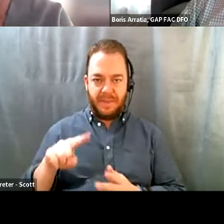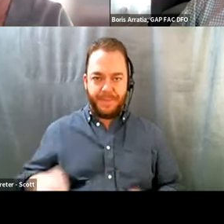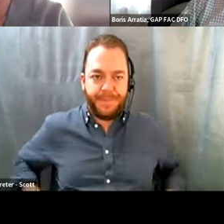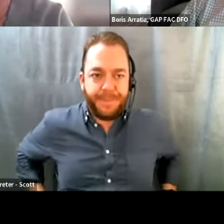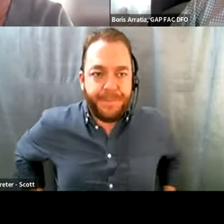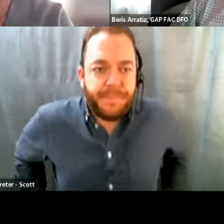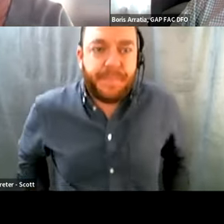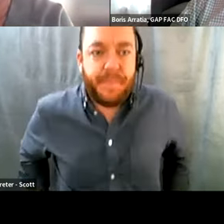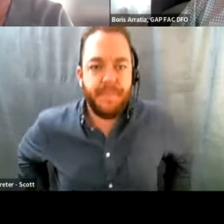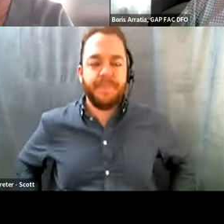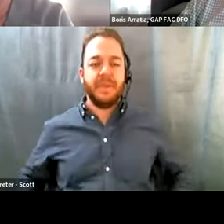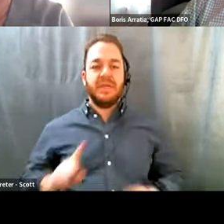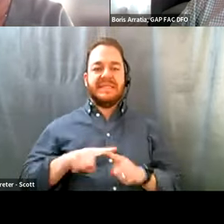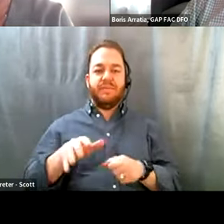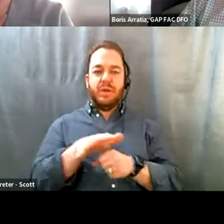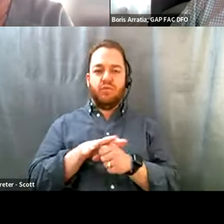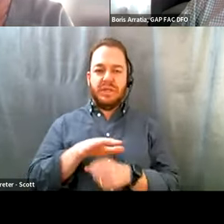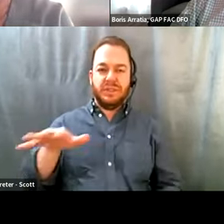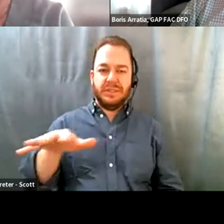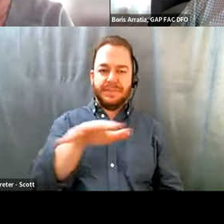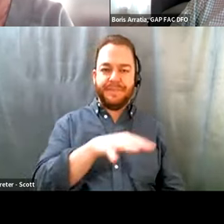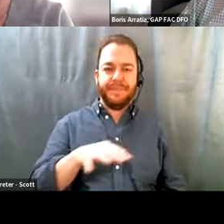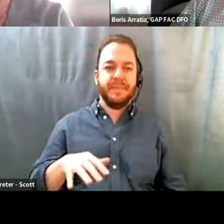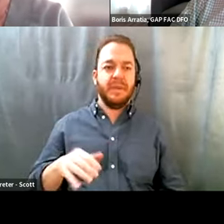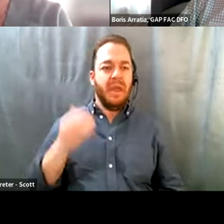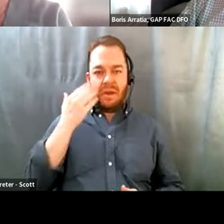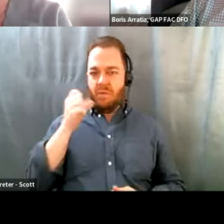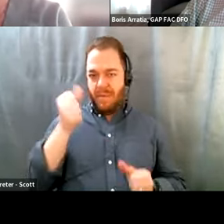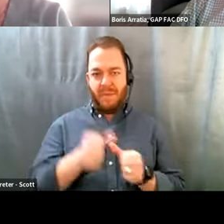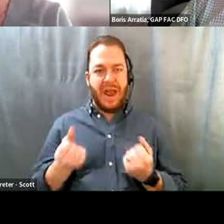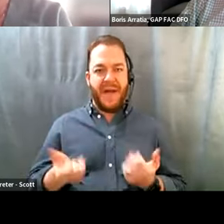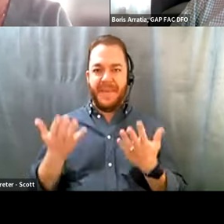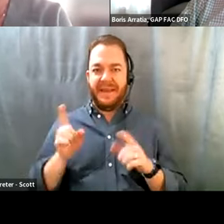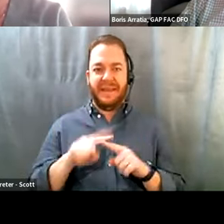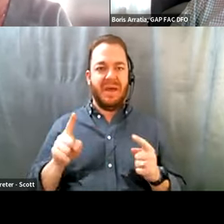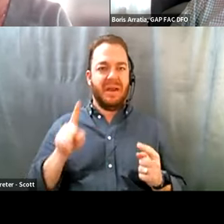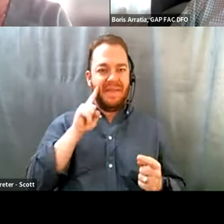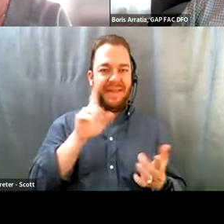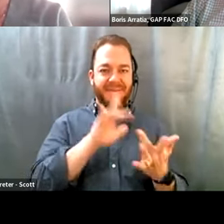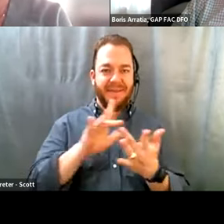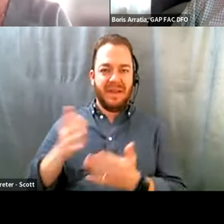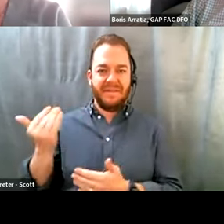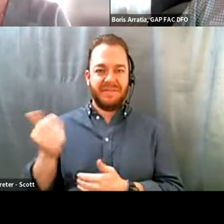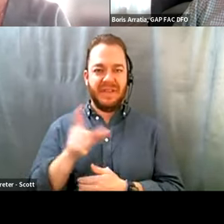was several, there's different regions throughout the country. And I don't remember how many there were, but they may have contacted 15 or 20 of